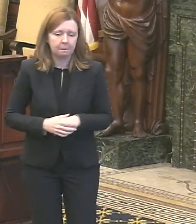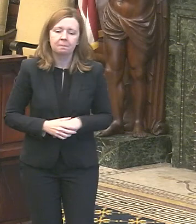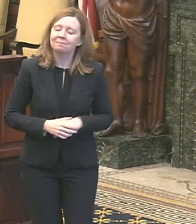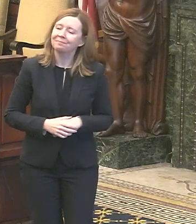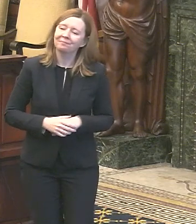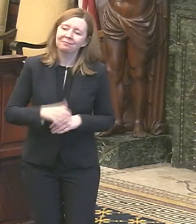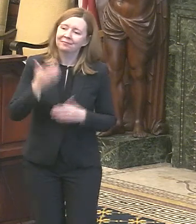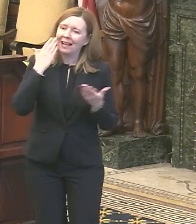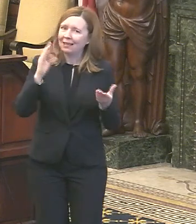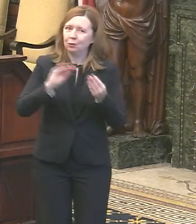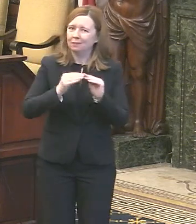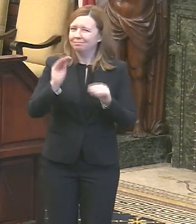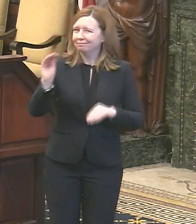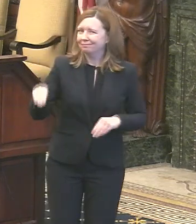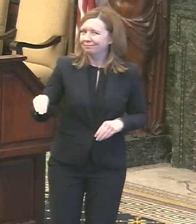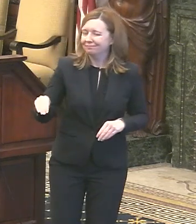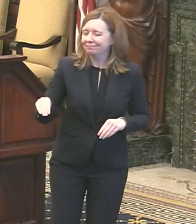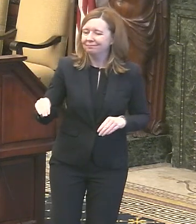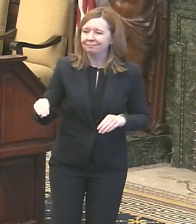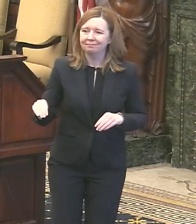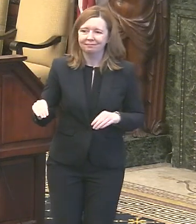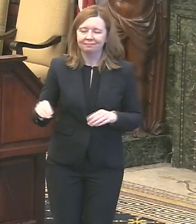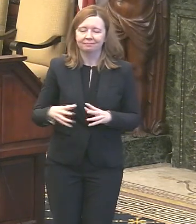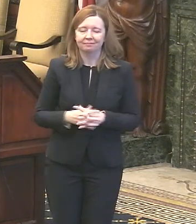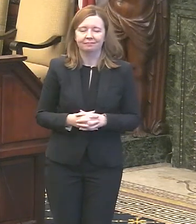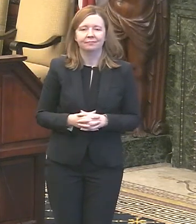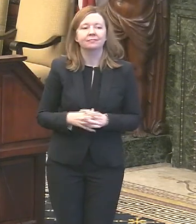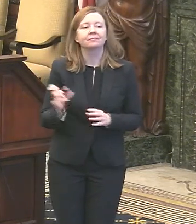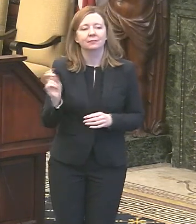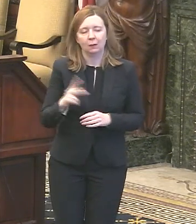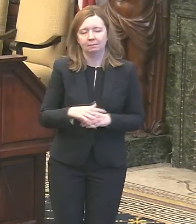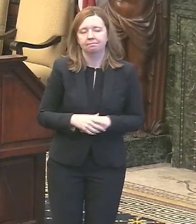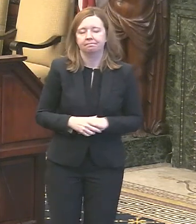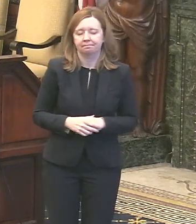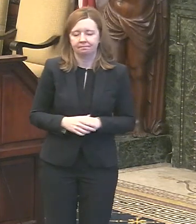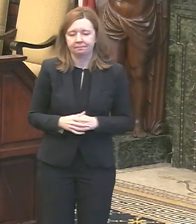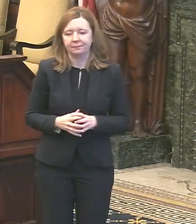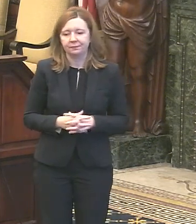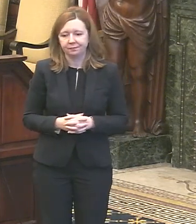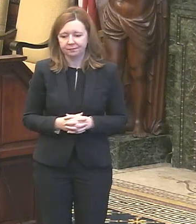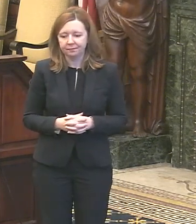don't have a number in my head, and we can see if we can get you a number. Okay, thanks.